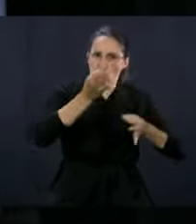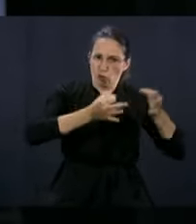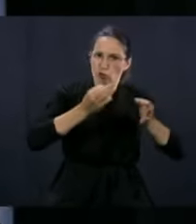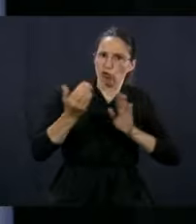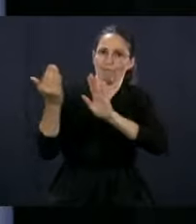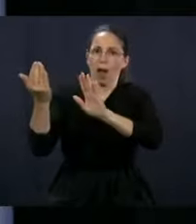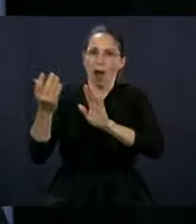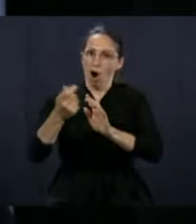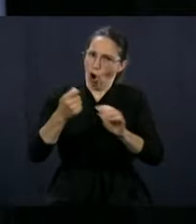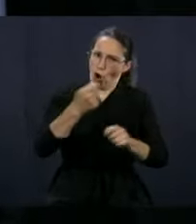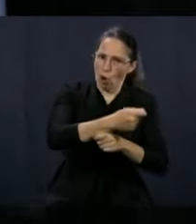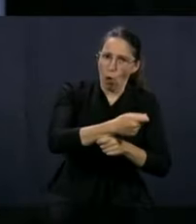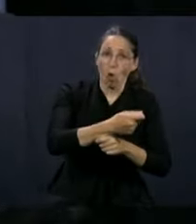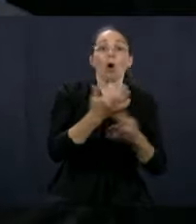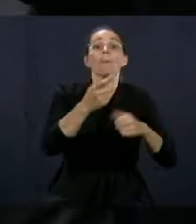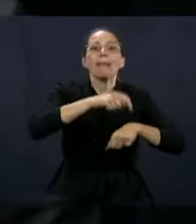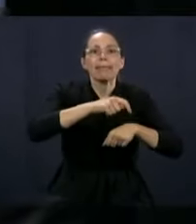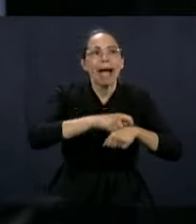18 months,